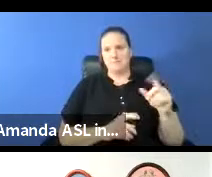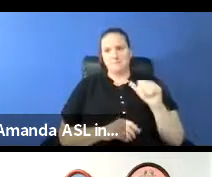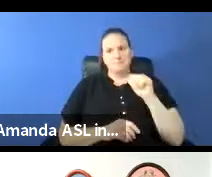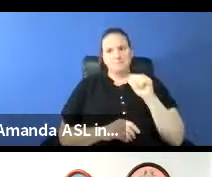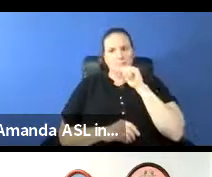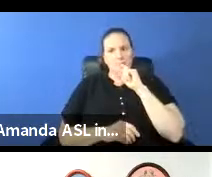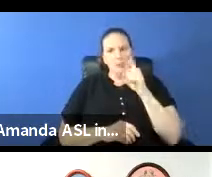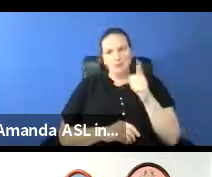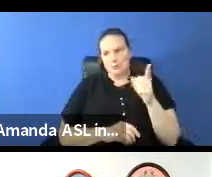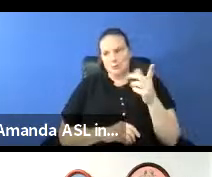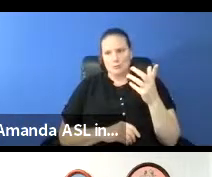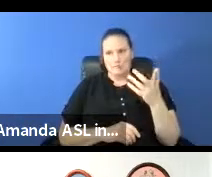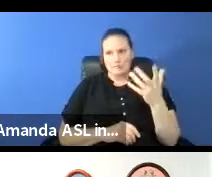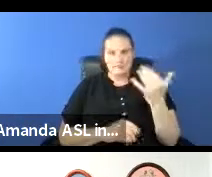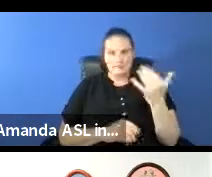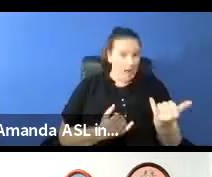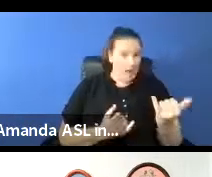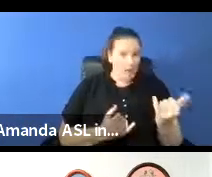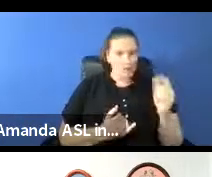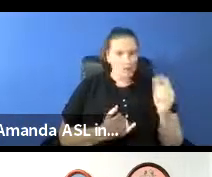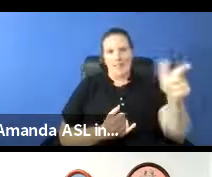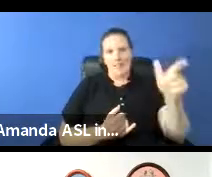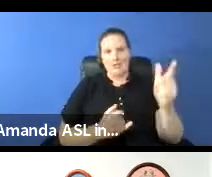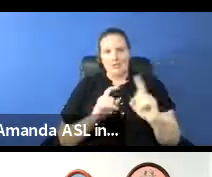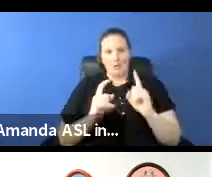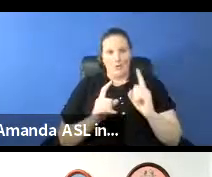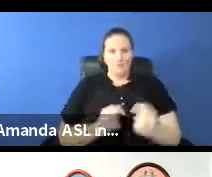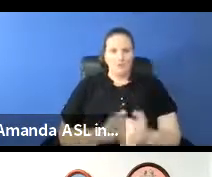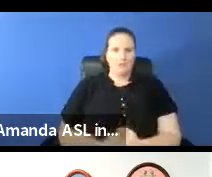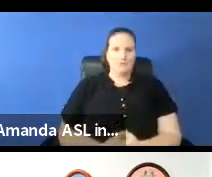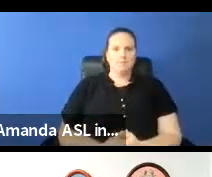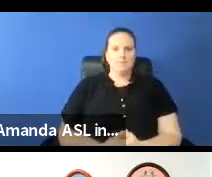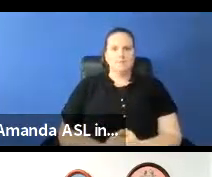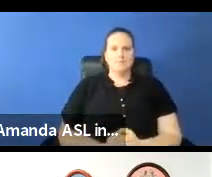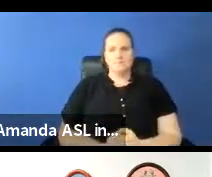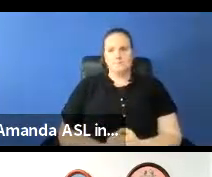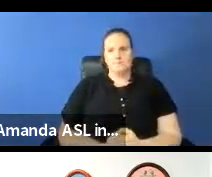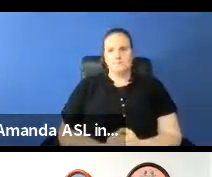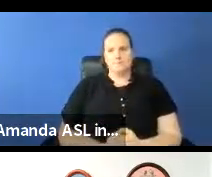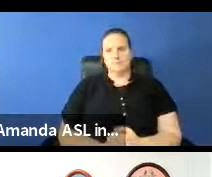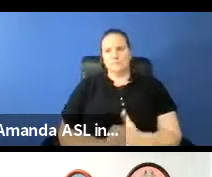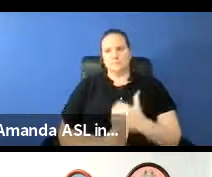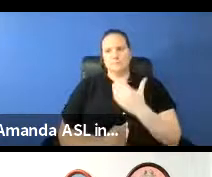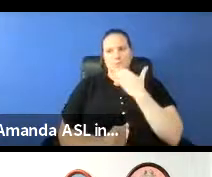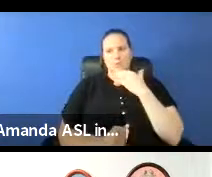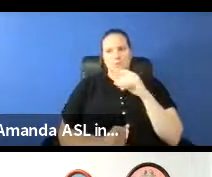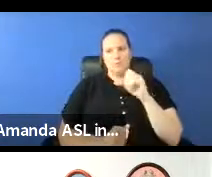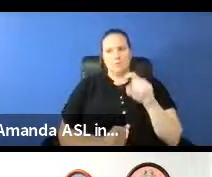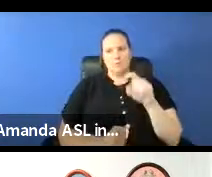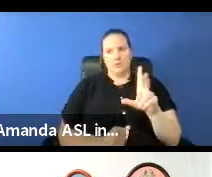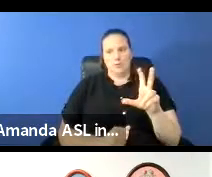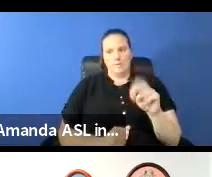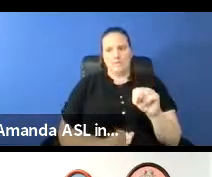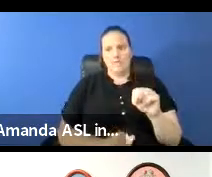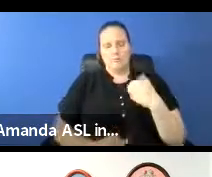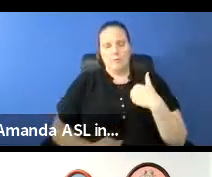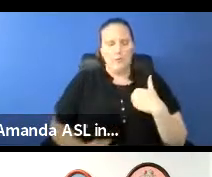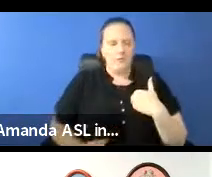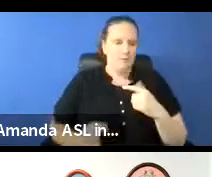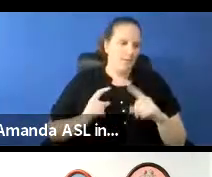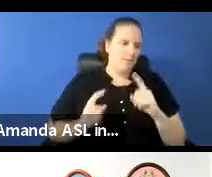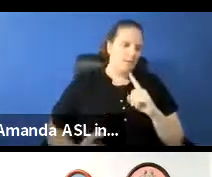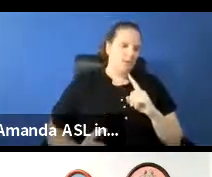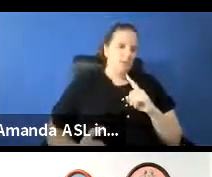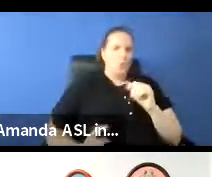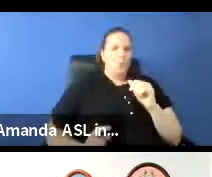it's germane now or for later in the dialogue. No, it's a good question, Kevin. We've been having